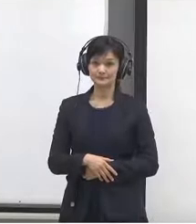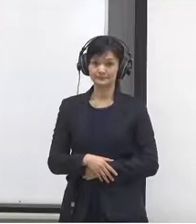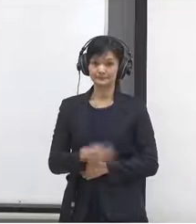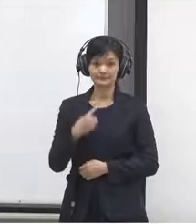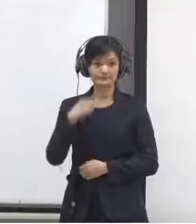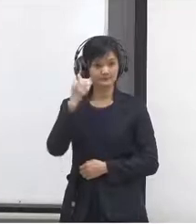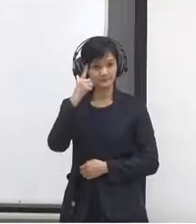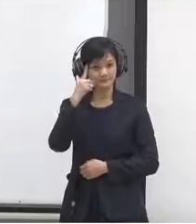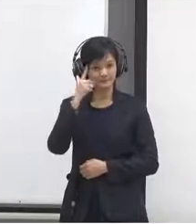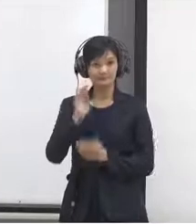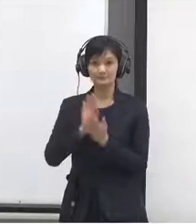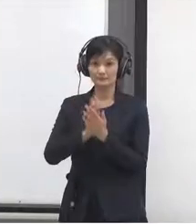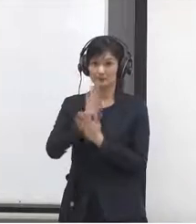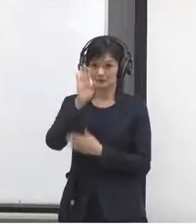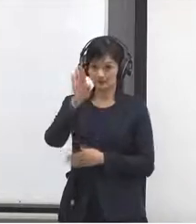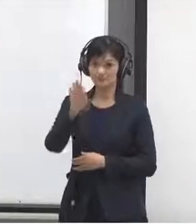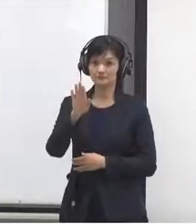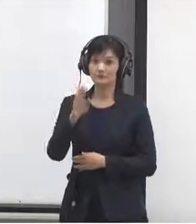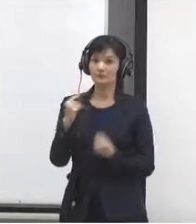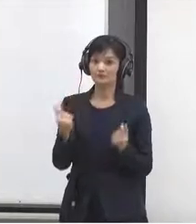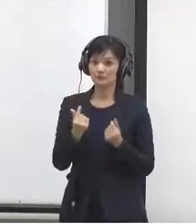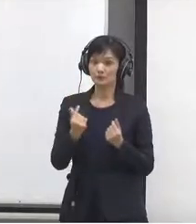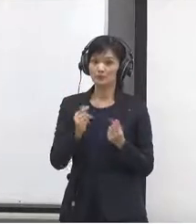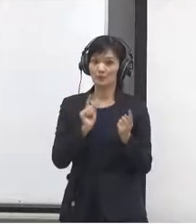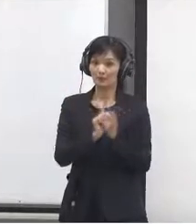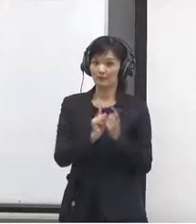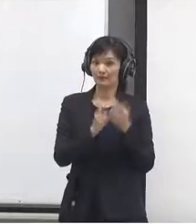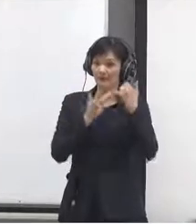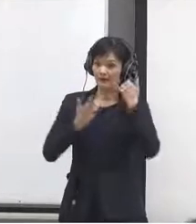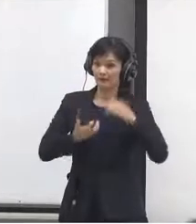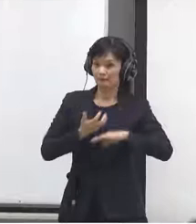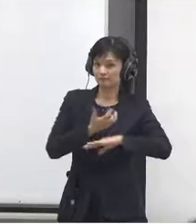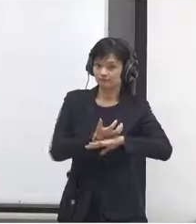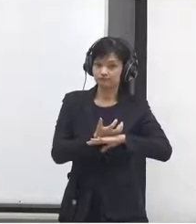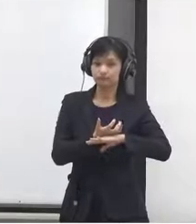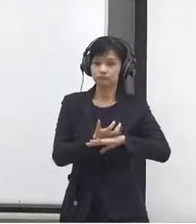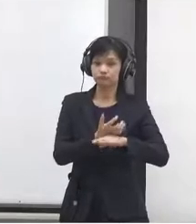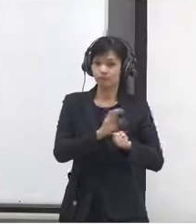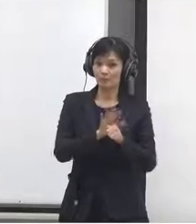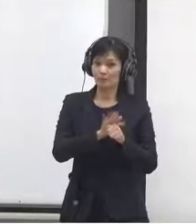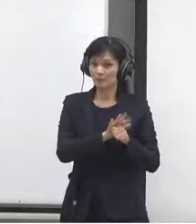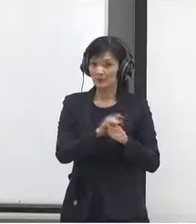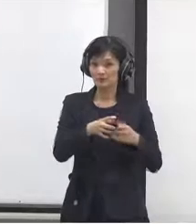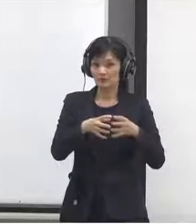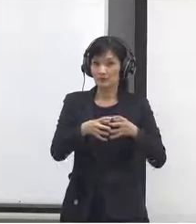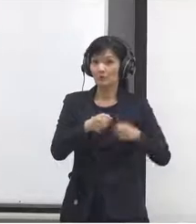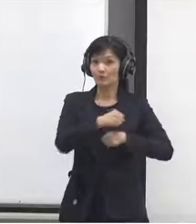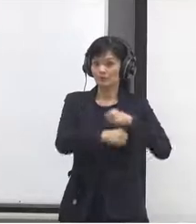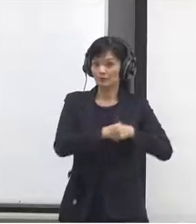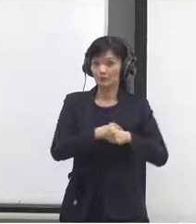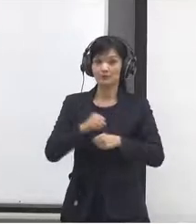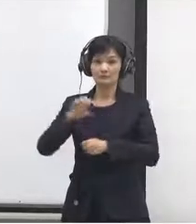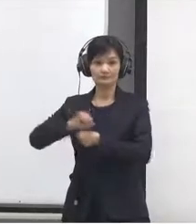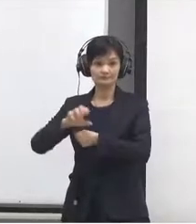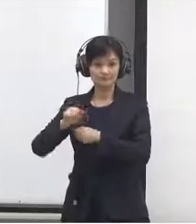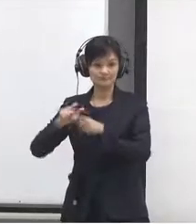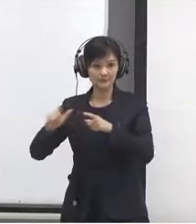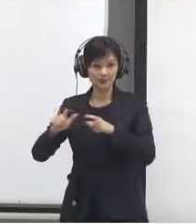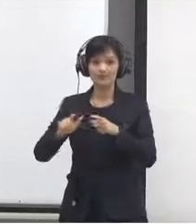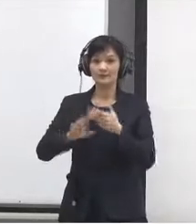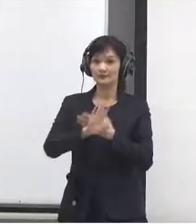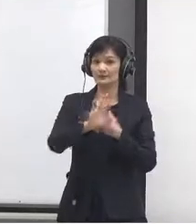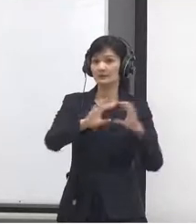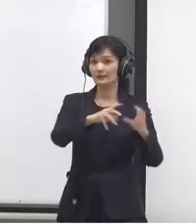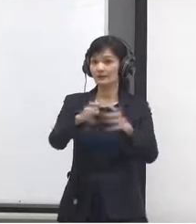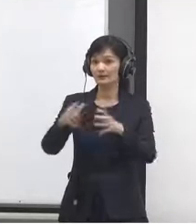so the people around country or around the world can make a project and proposal together